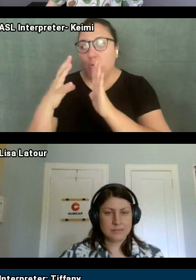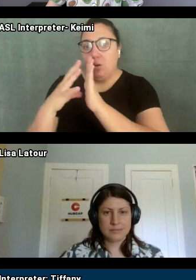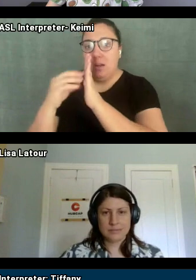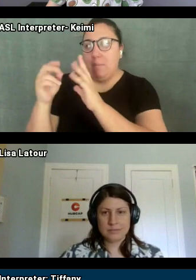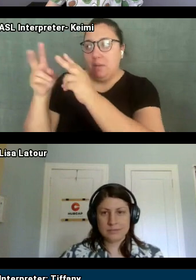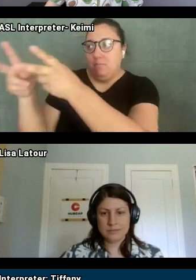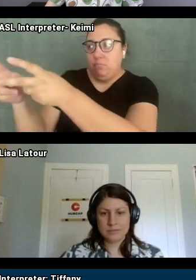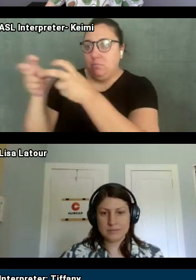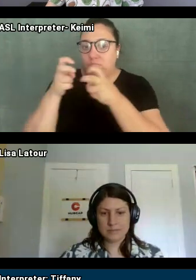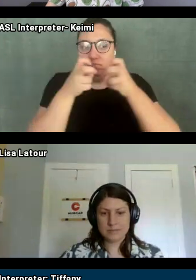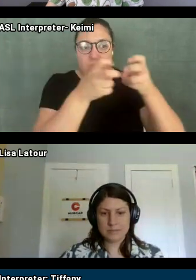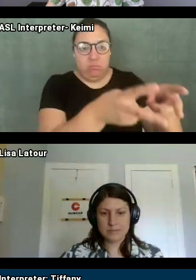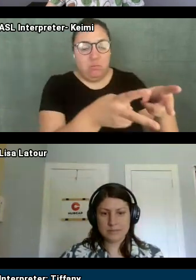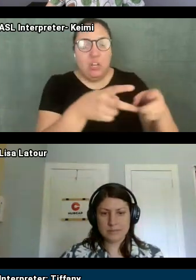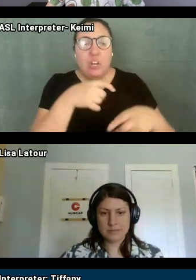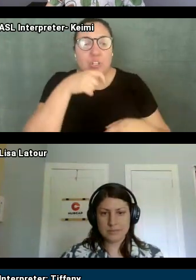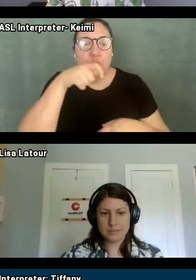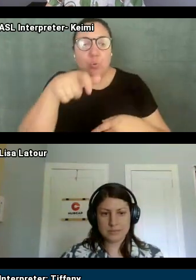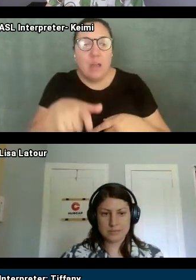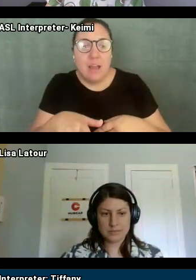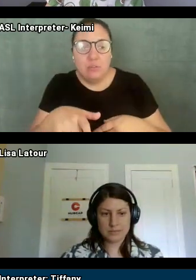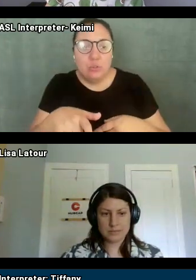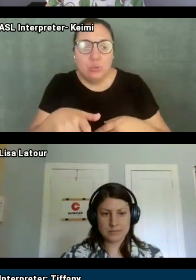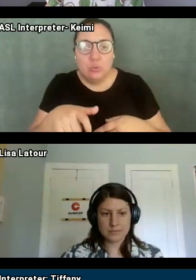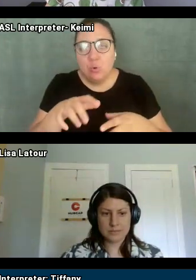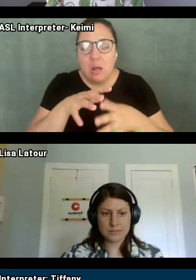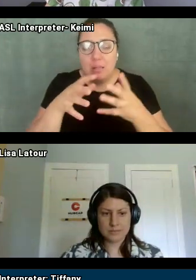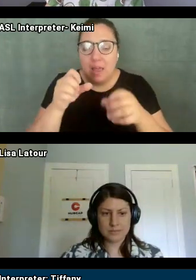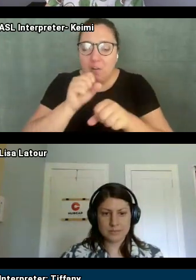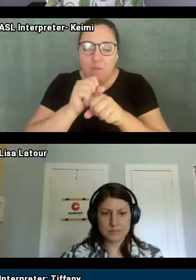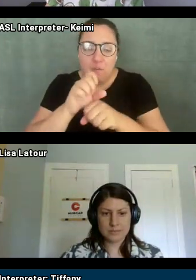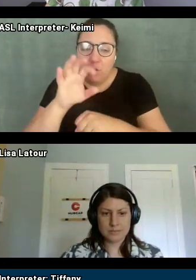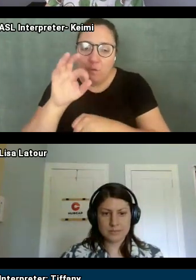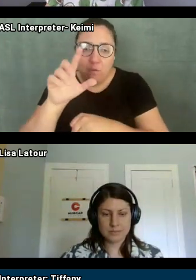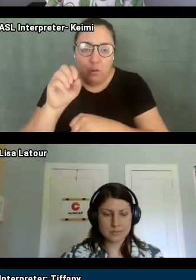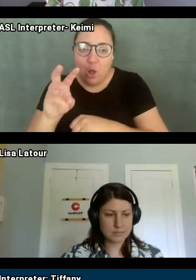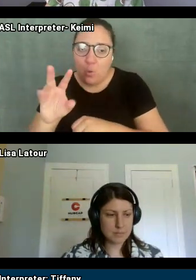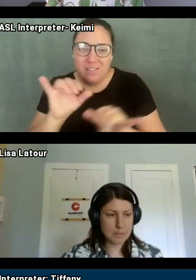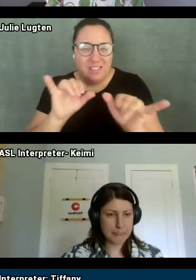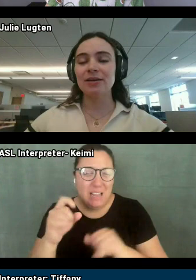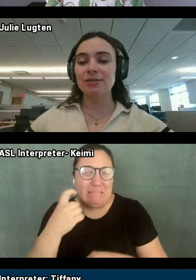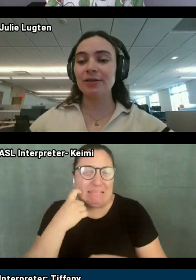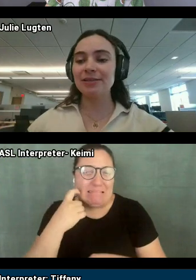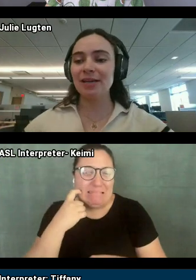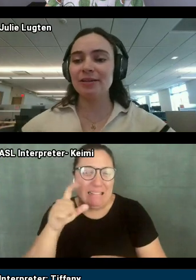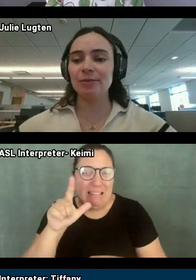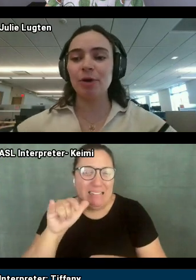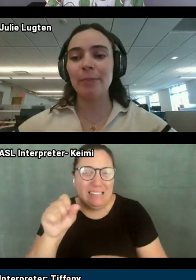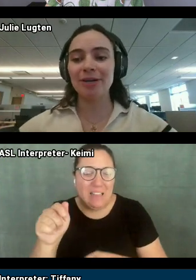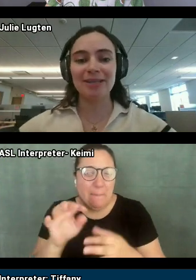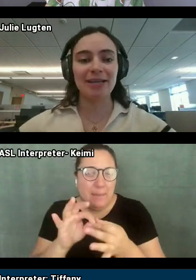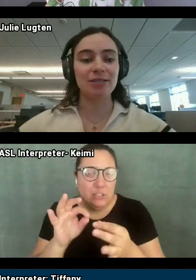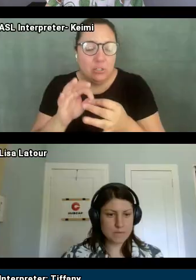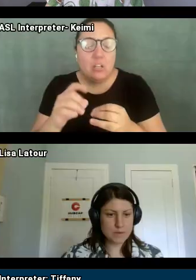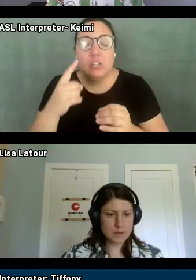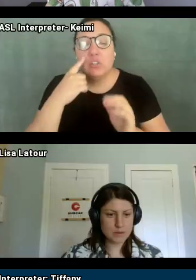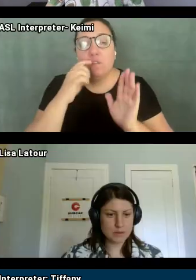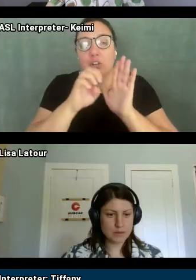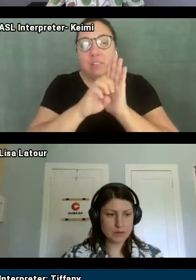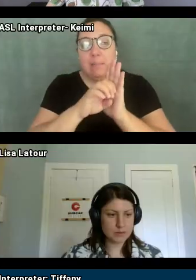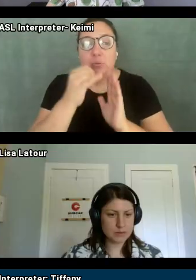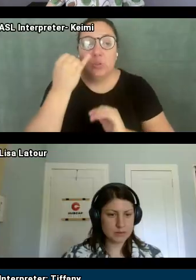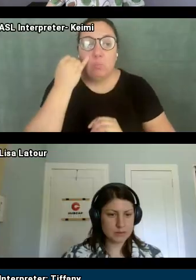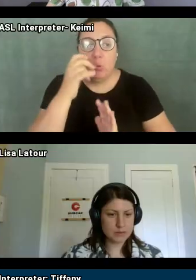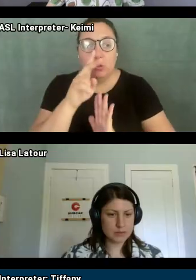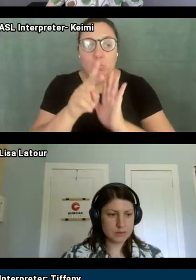object to another without needing a bunch of workflows like Lisa mentioned. So let's say there's a property that typically